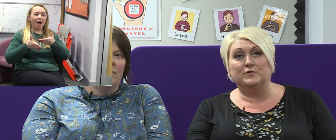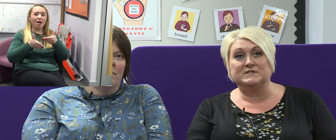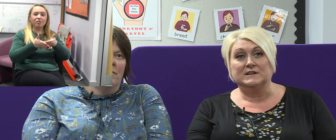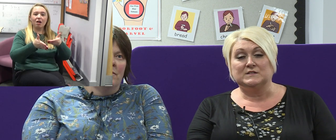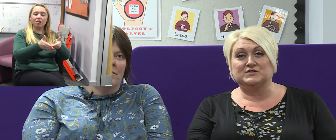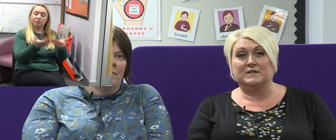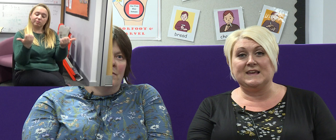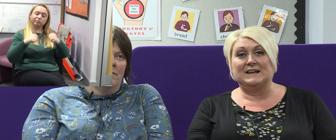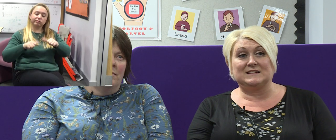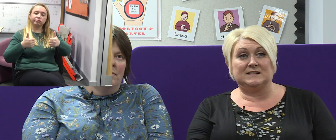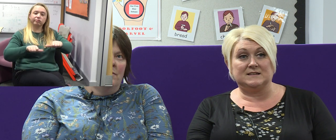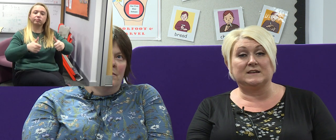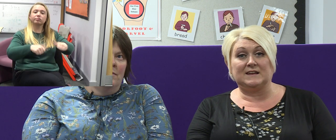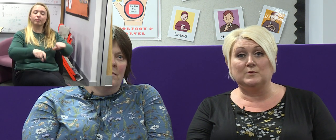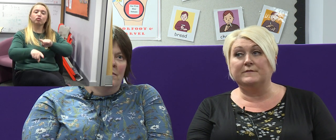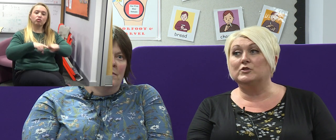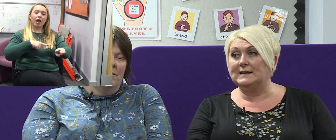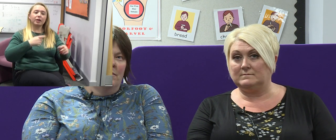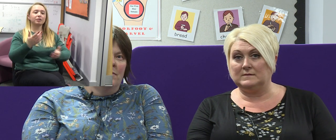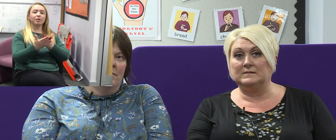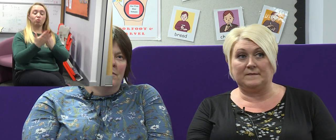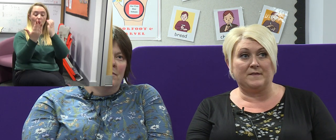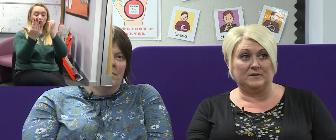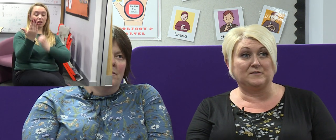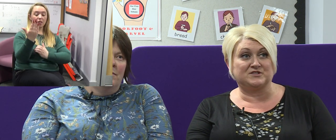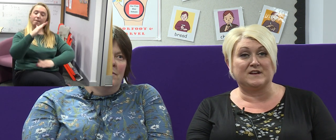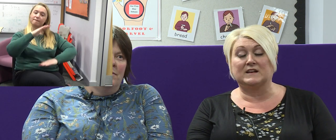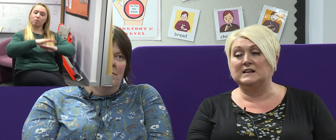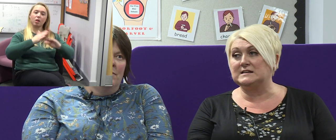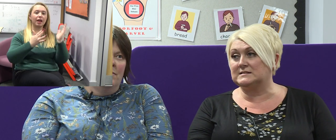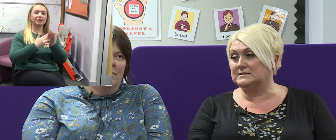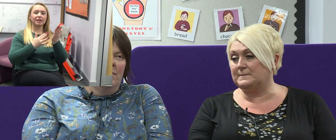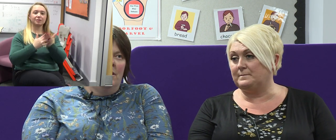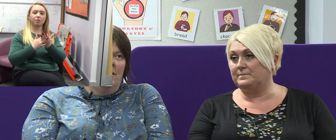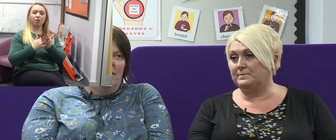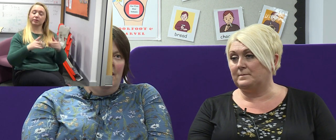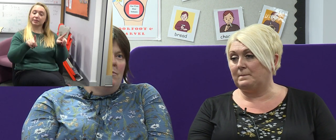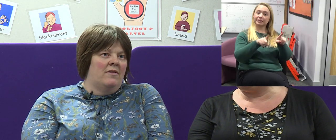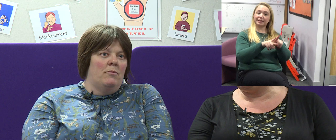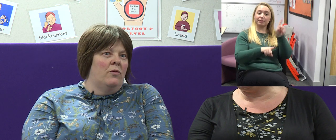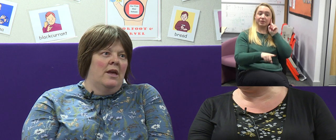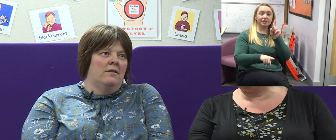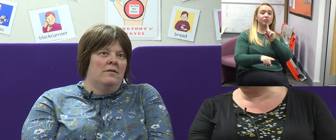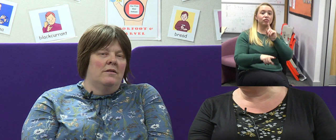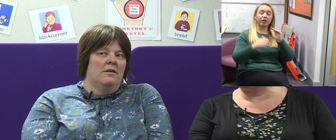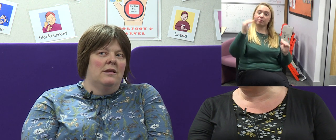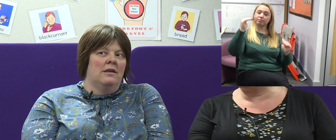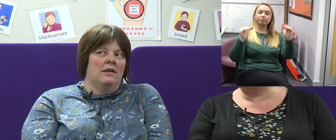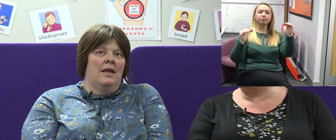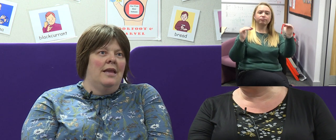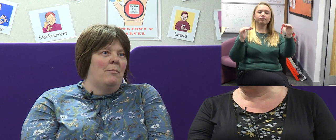removed so that they can access the curriculum fully like the other learners that are in the class. It could be simple things